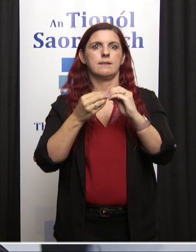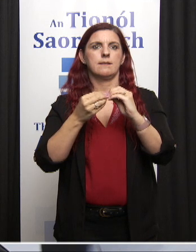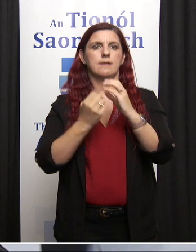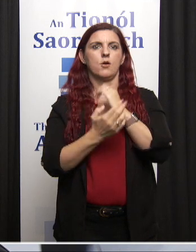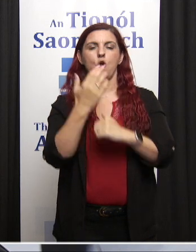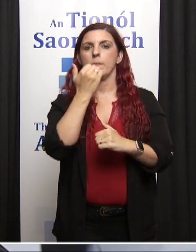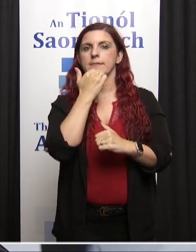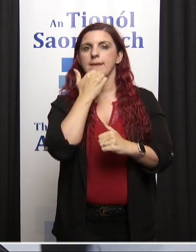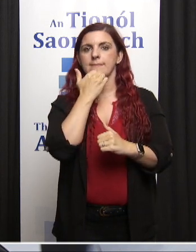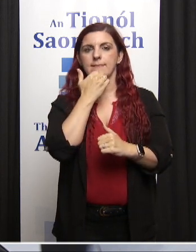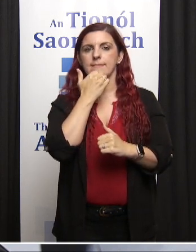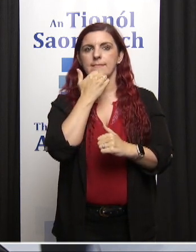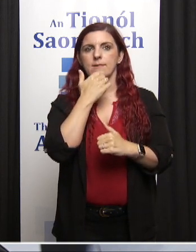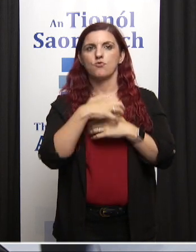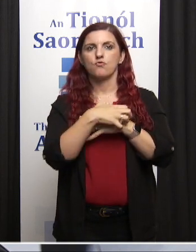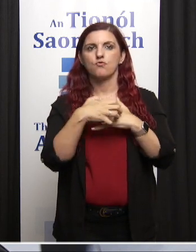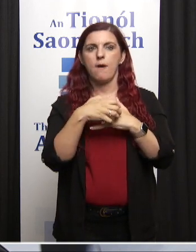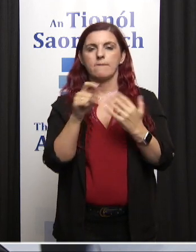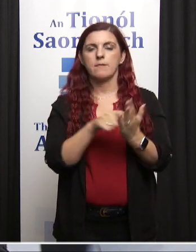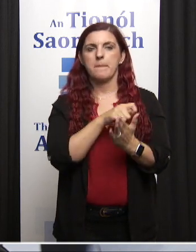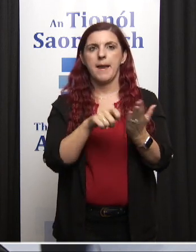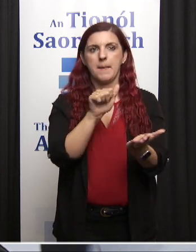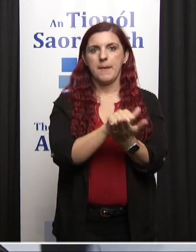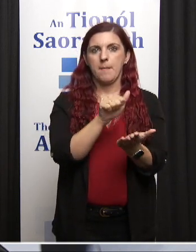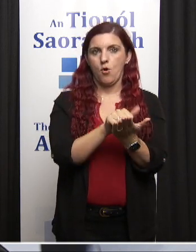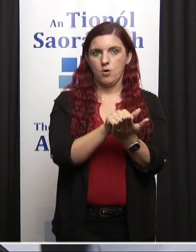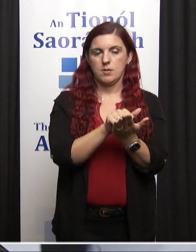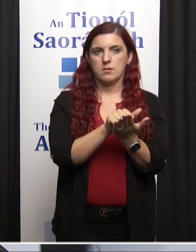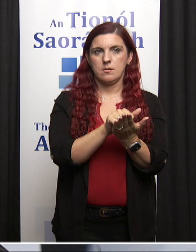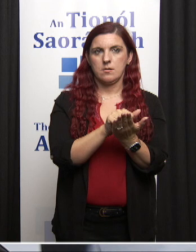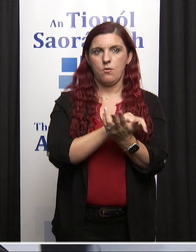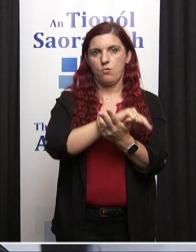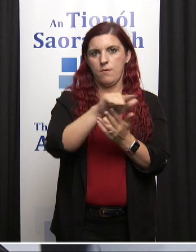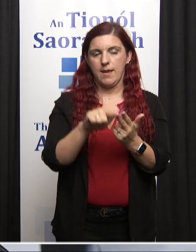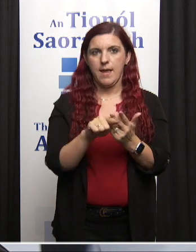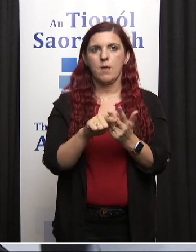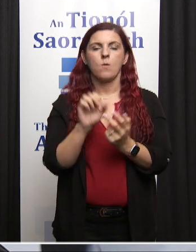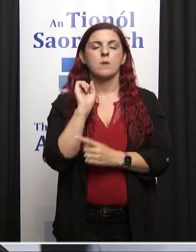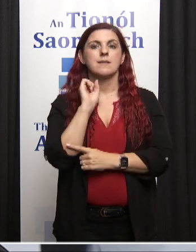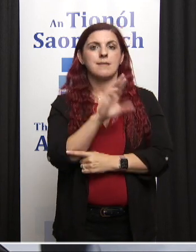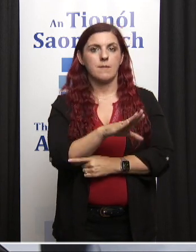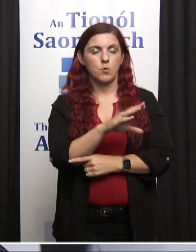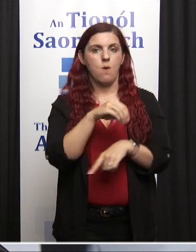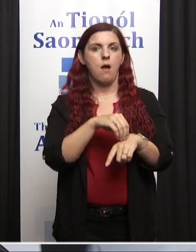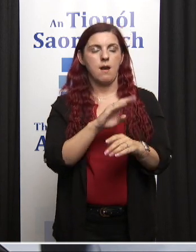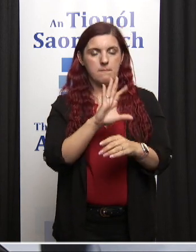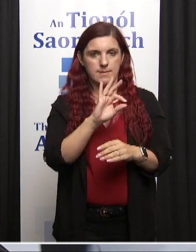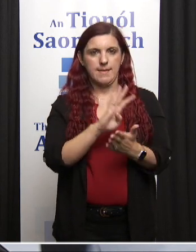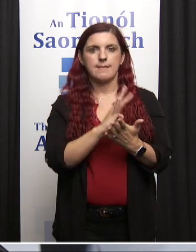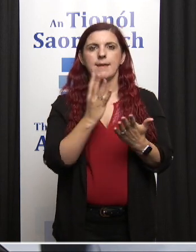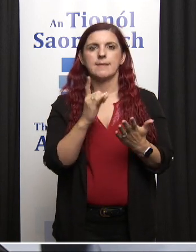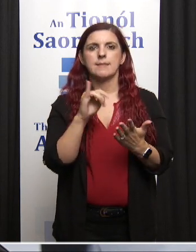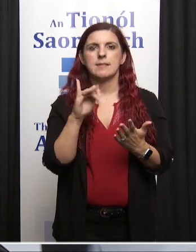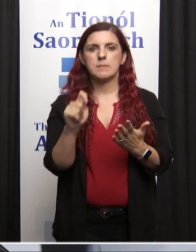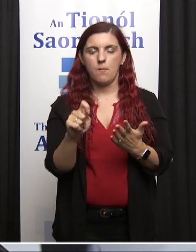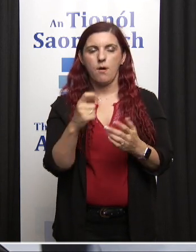updated draft ballot papers for the three ballot papers. We'll send those to you by Monday the 19th of